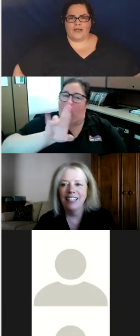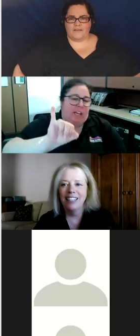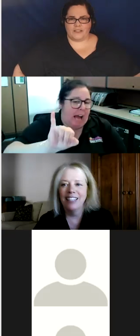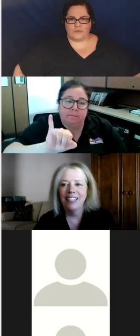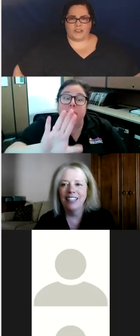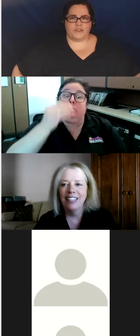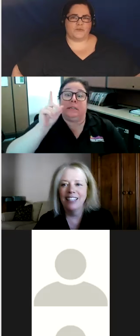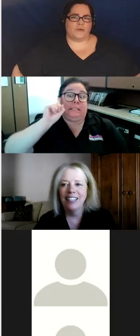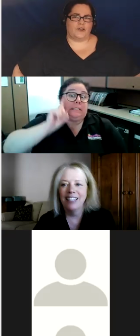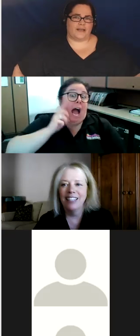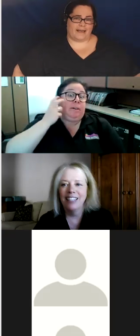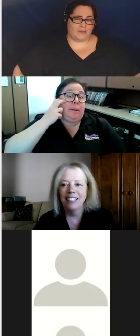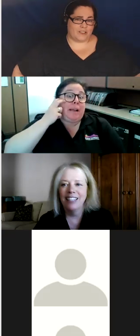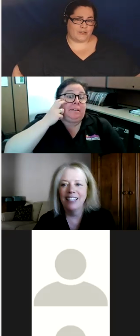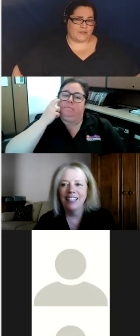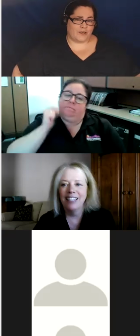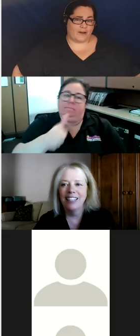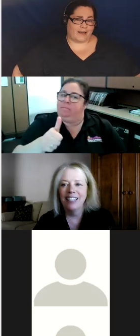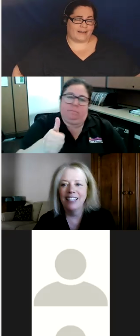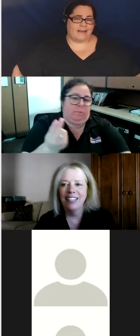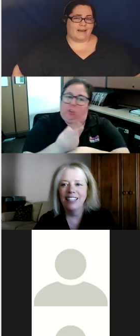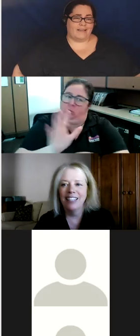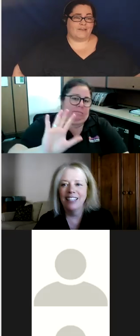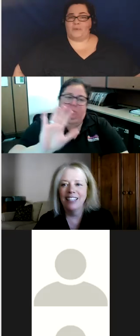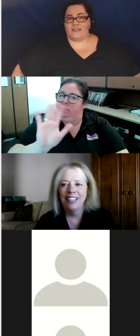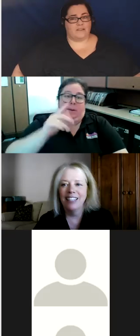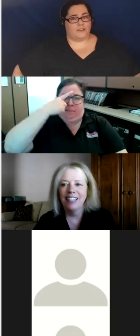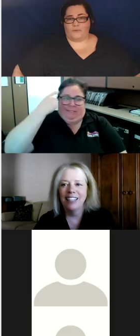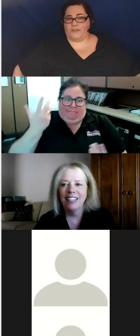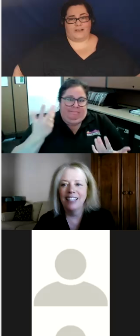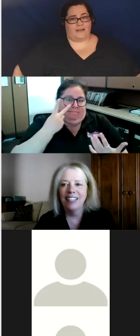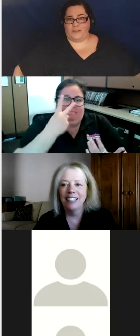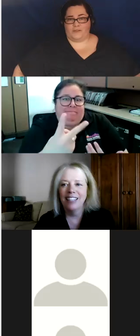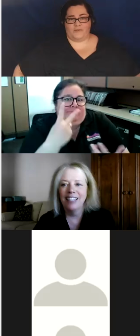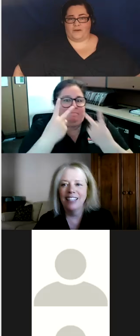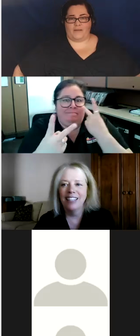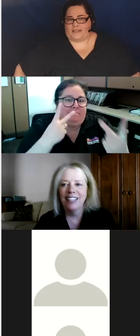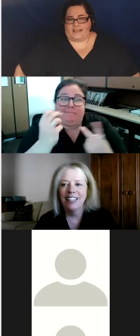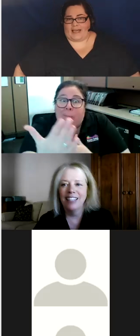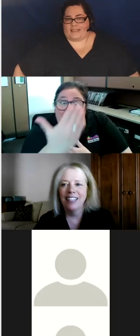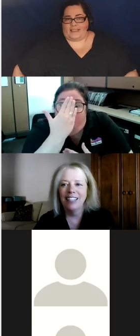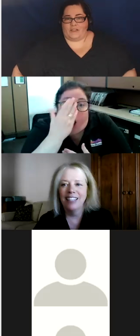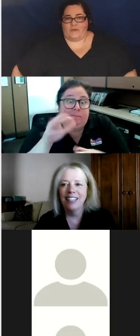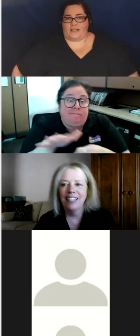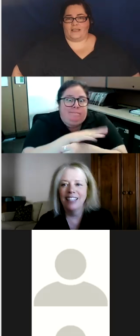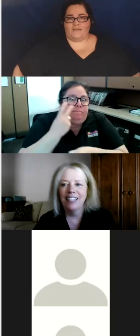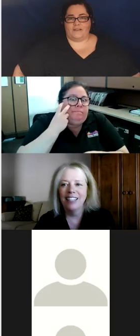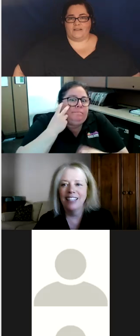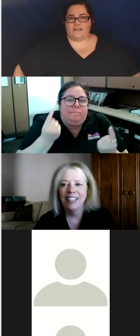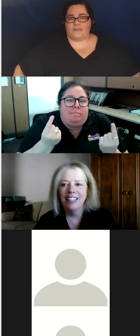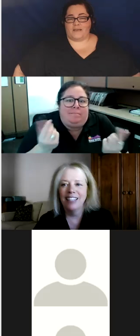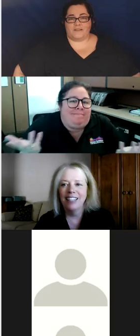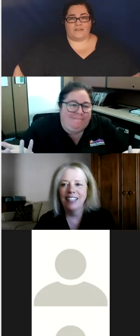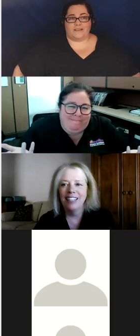And you'll have situations where you're not able to use VRI. Deafblind individuals are not able to use VRI because they can't see the screen.